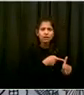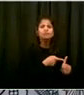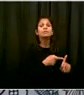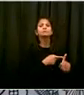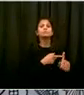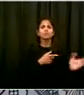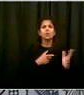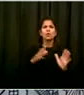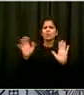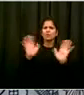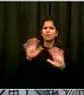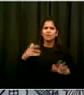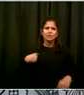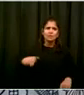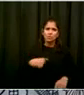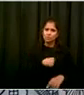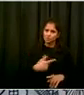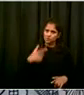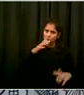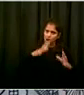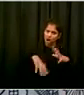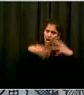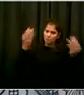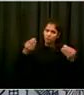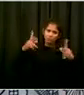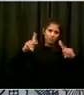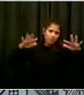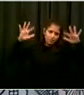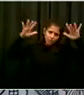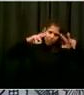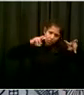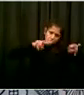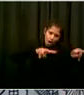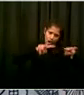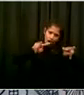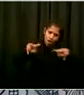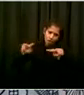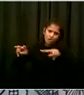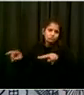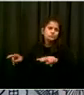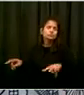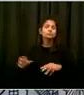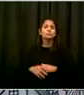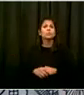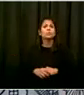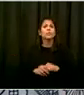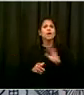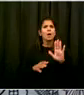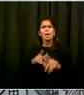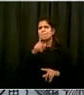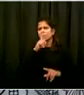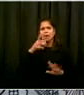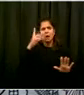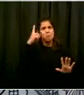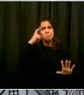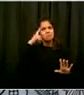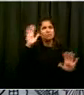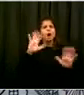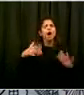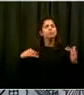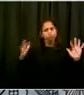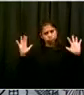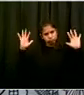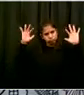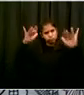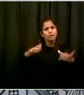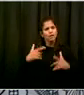we had an outstanding cooperation in all faith communities. And you'll remember there was a point where the vast majority of houses of worship, in